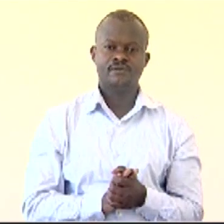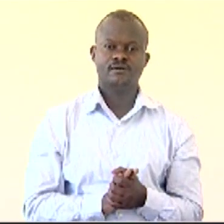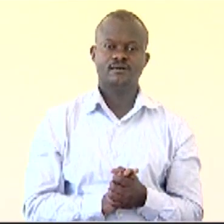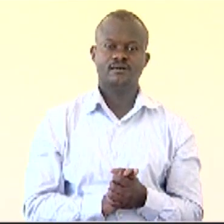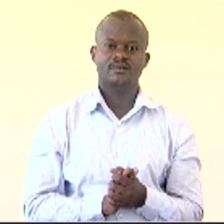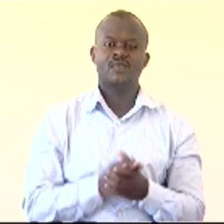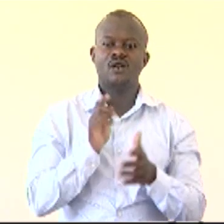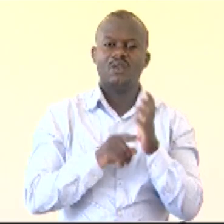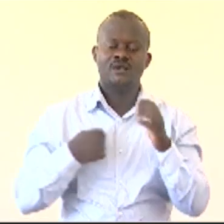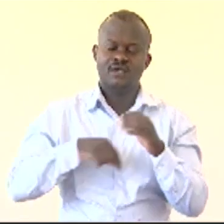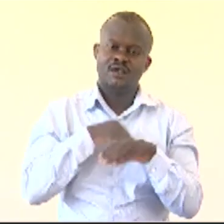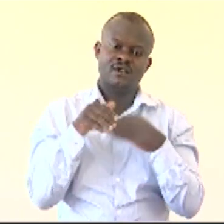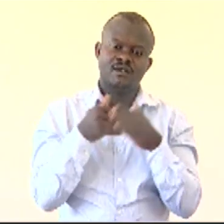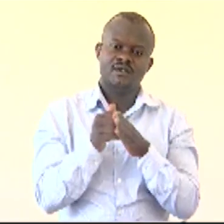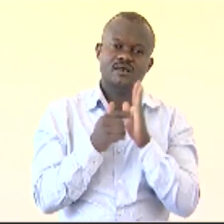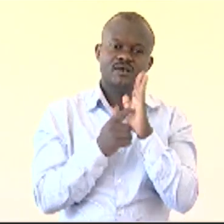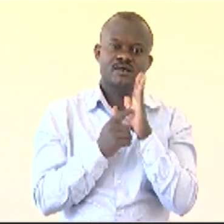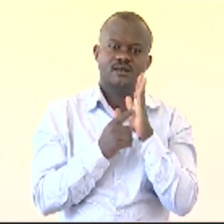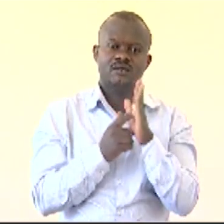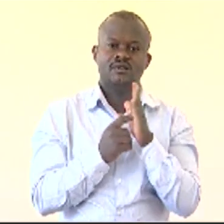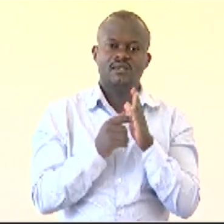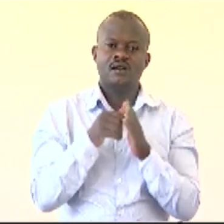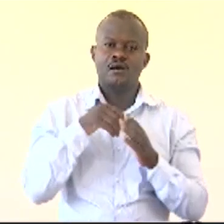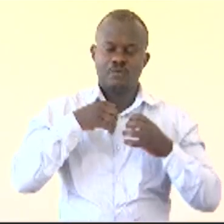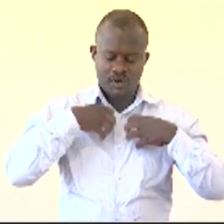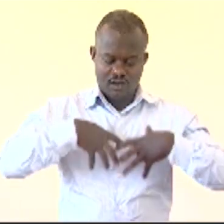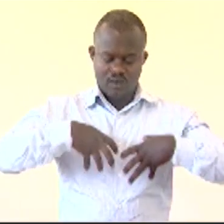What are the signs and symptoms of pulmonary tuberculosis?